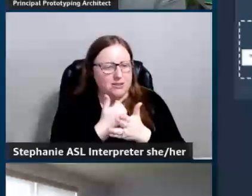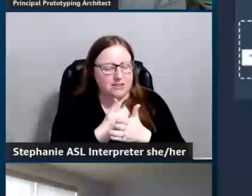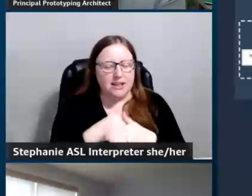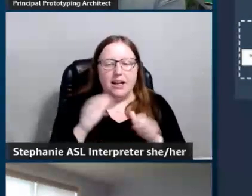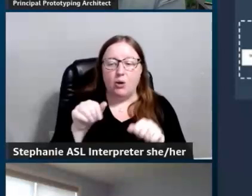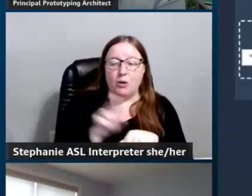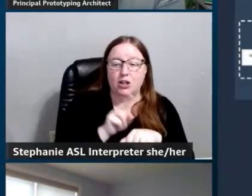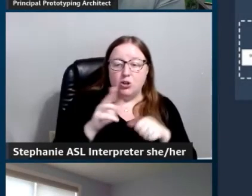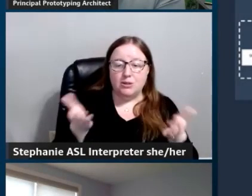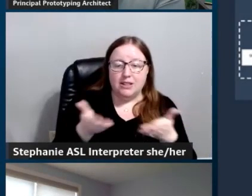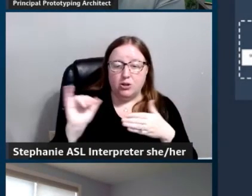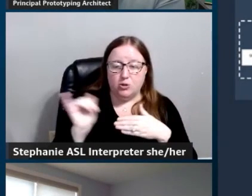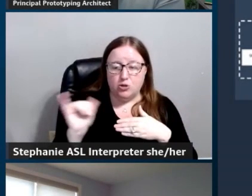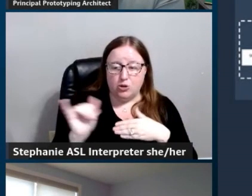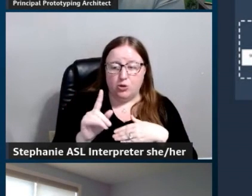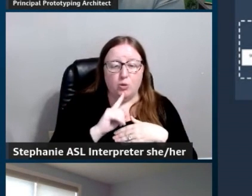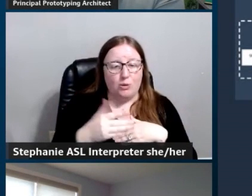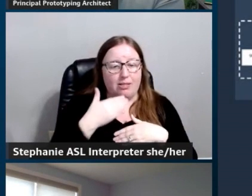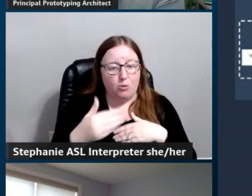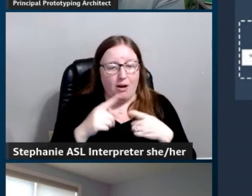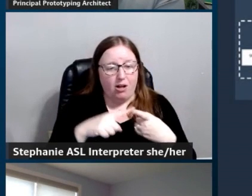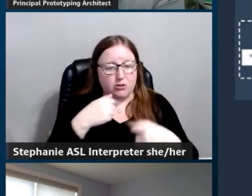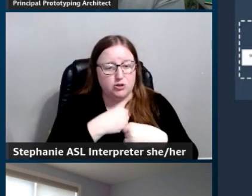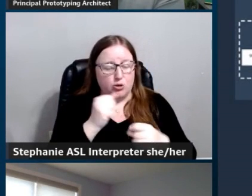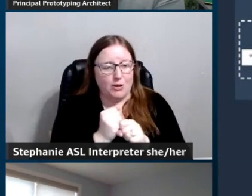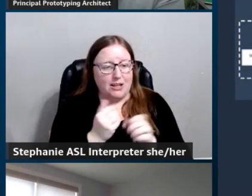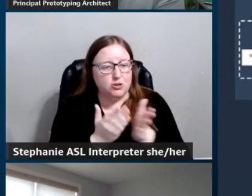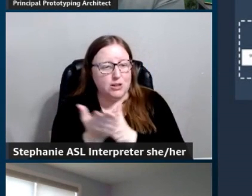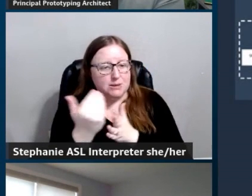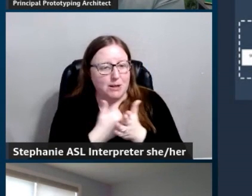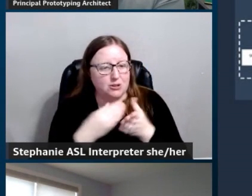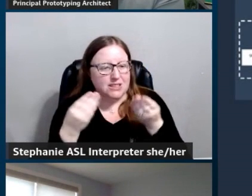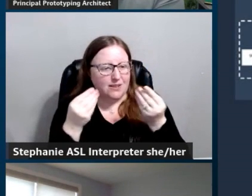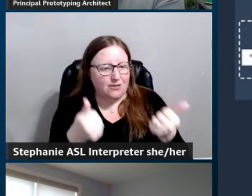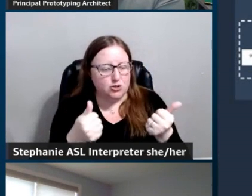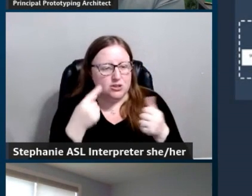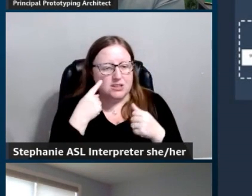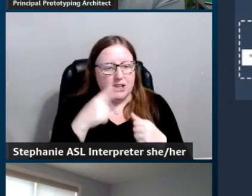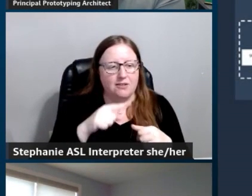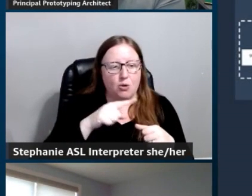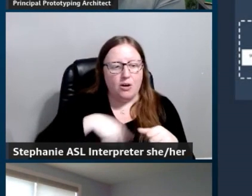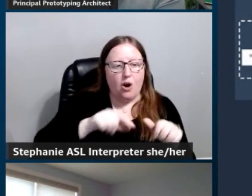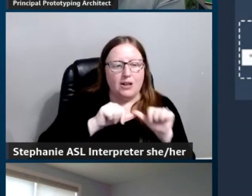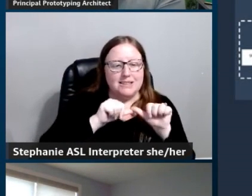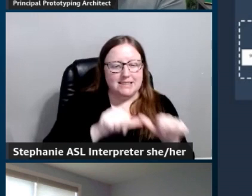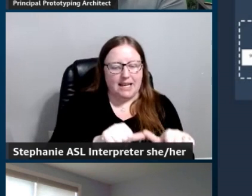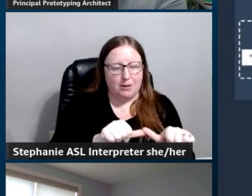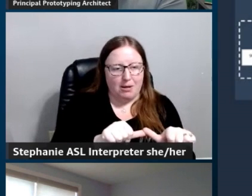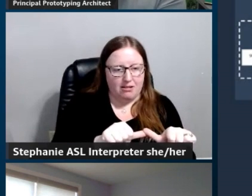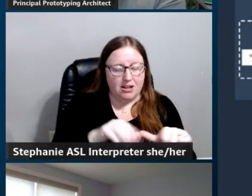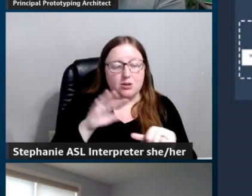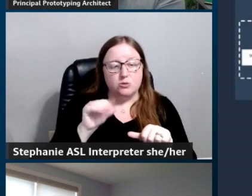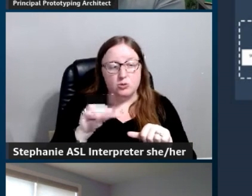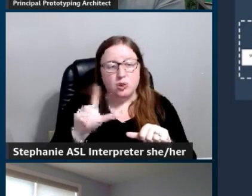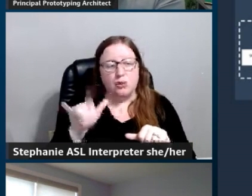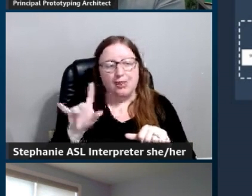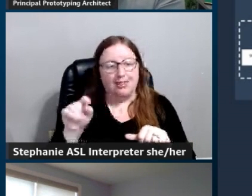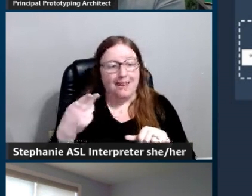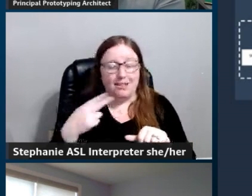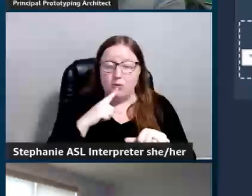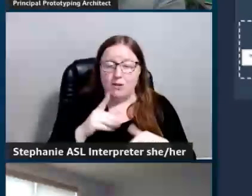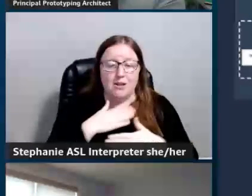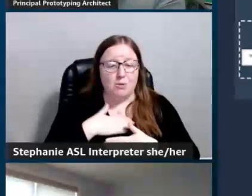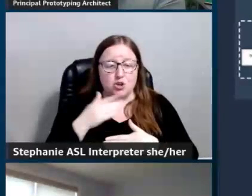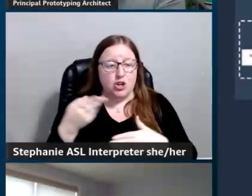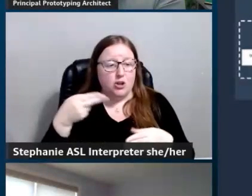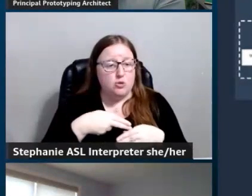use it here really well to create transparency and efficiency for sustainability. So Laith, really appreciate your